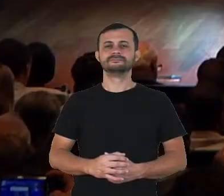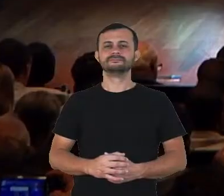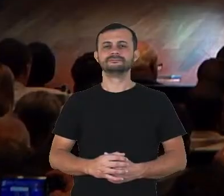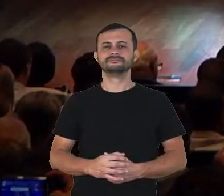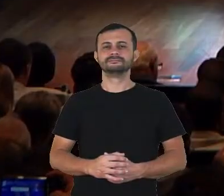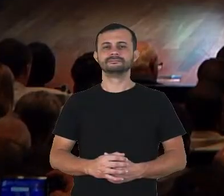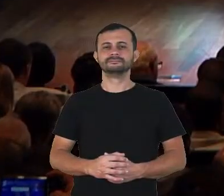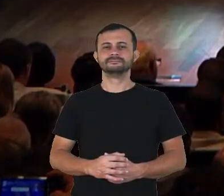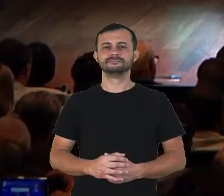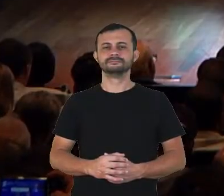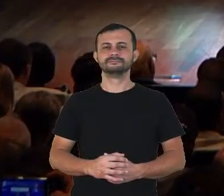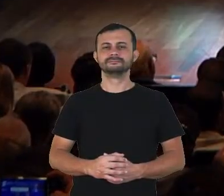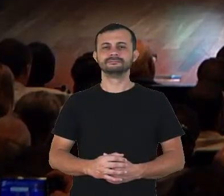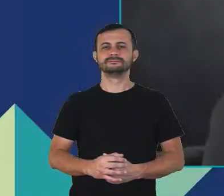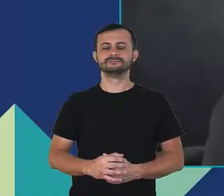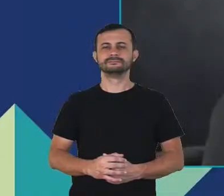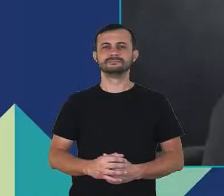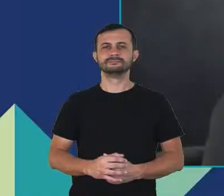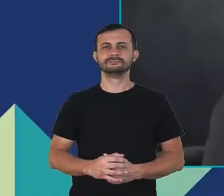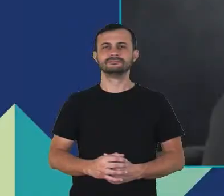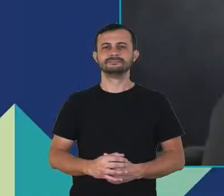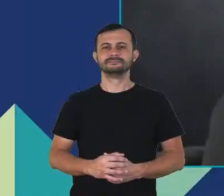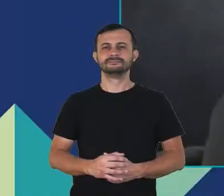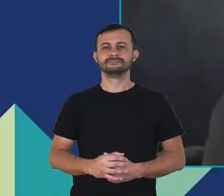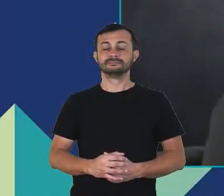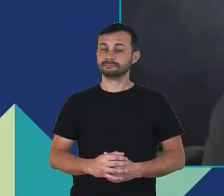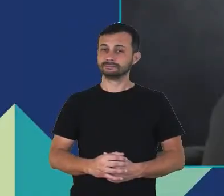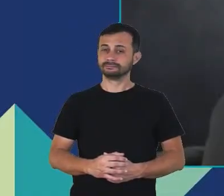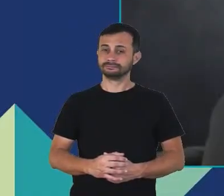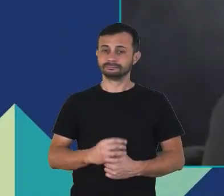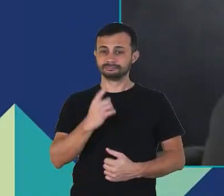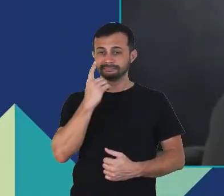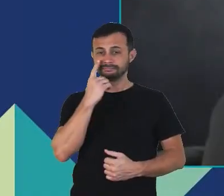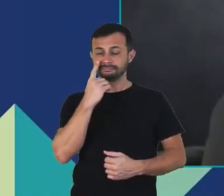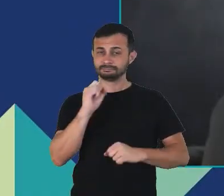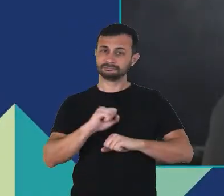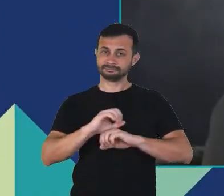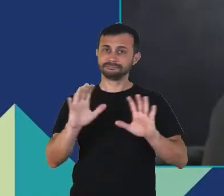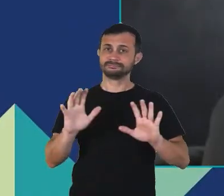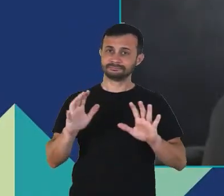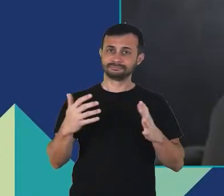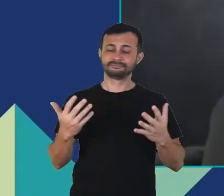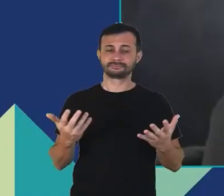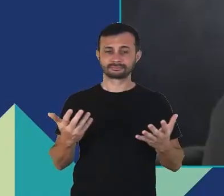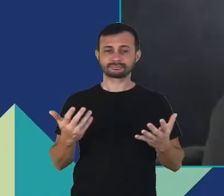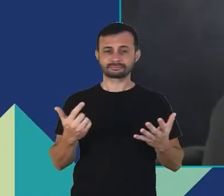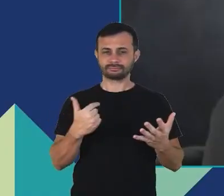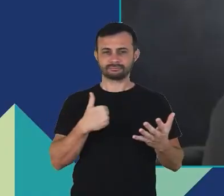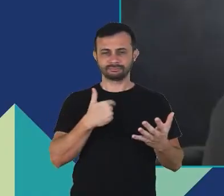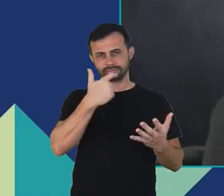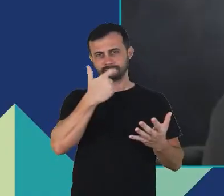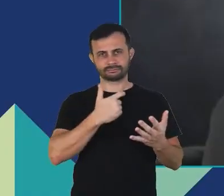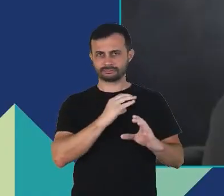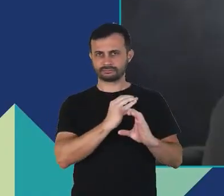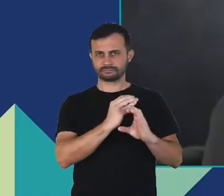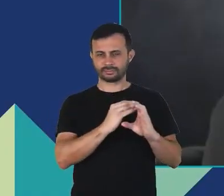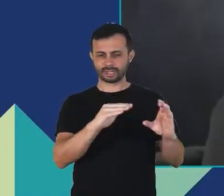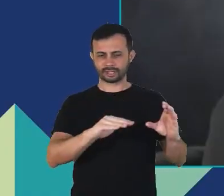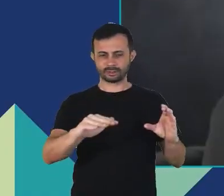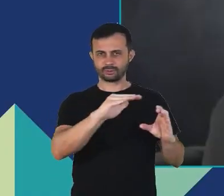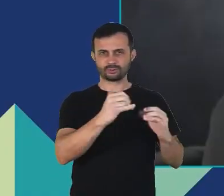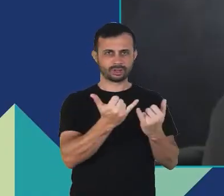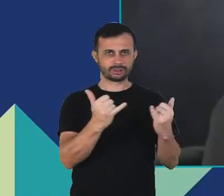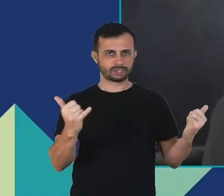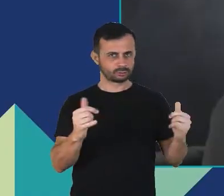Well, obviously, I'm not an electrical engineer, but my understanding is that